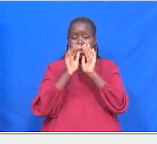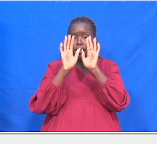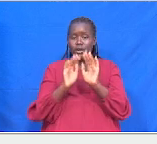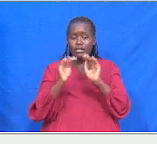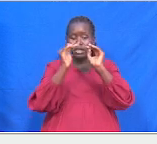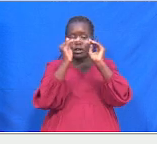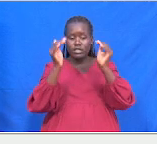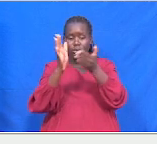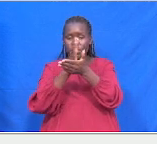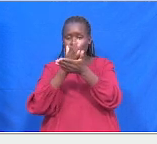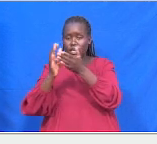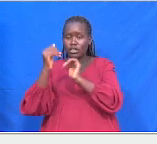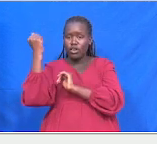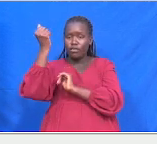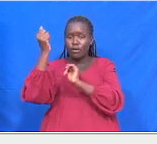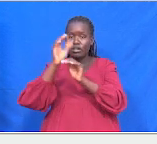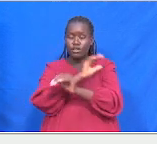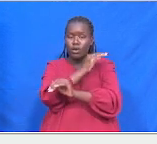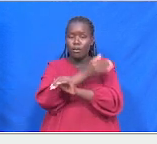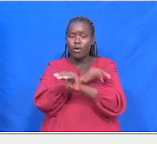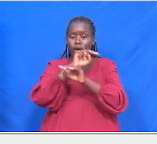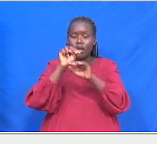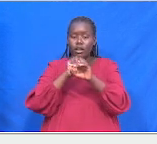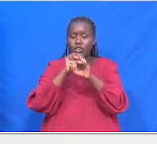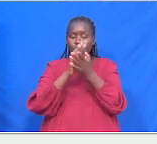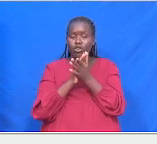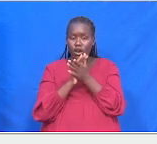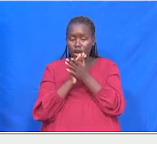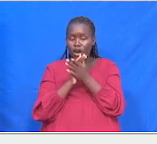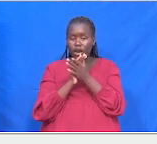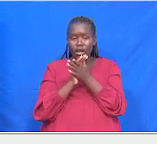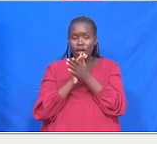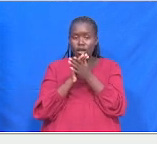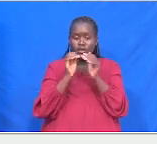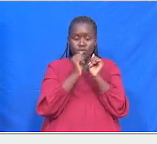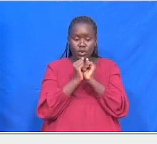equitable sharing of political power, national cohesion, and